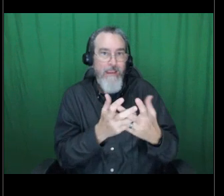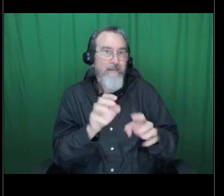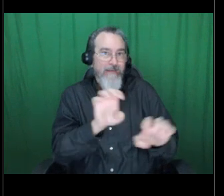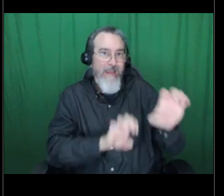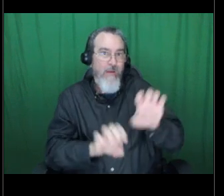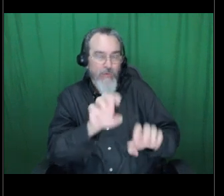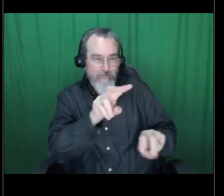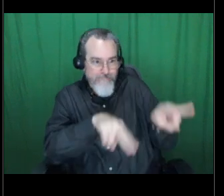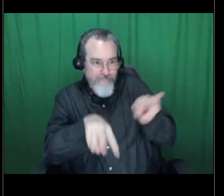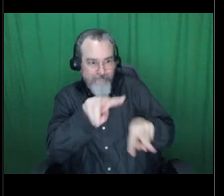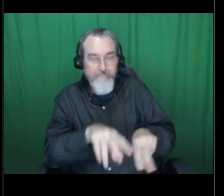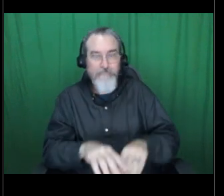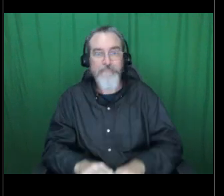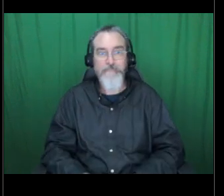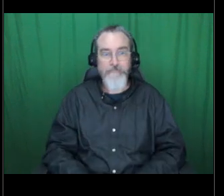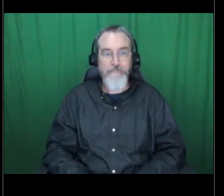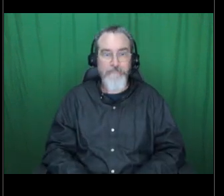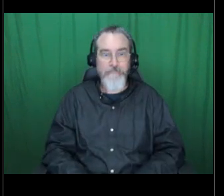evaluations,